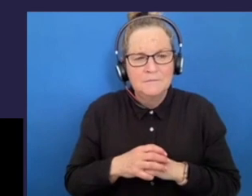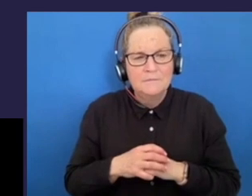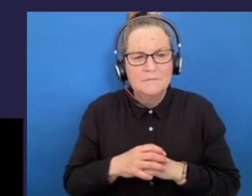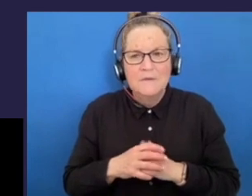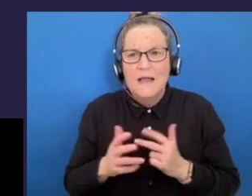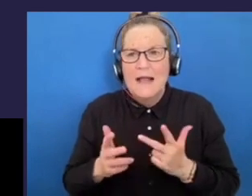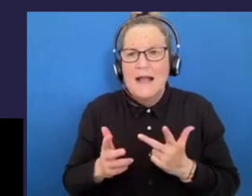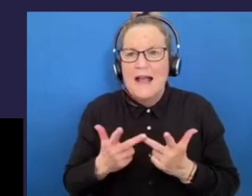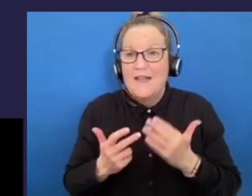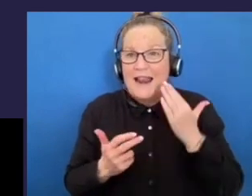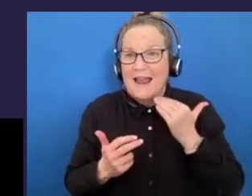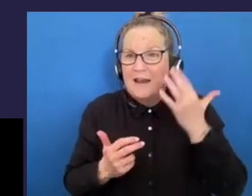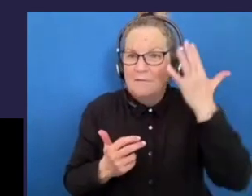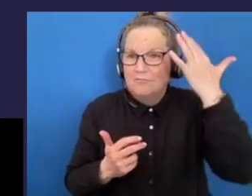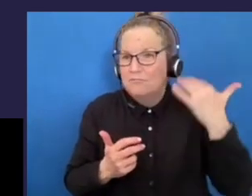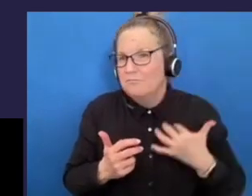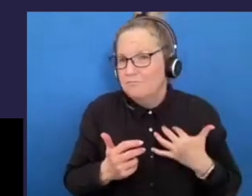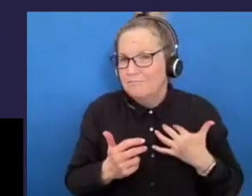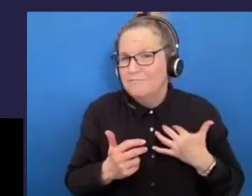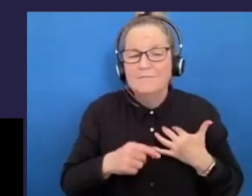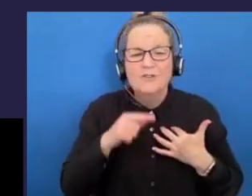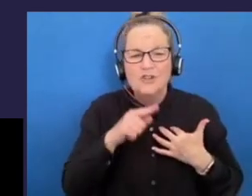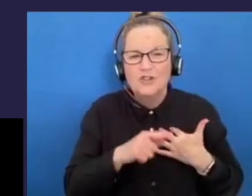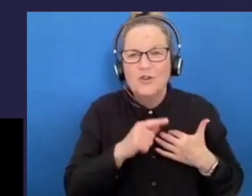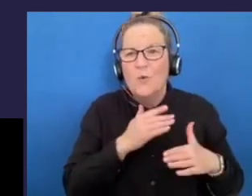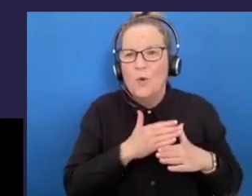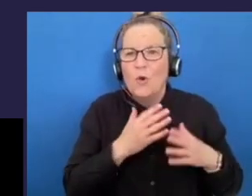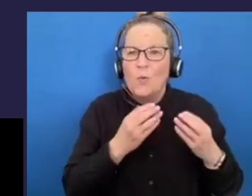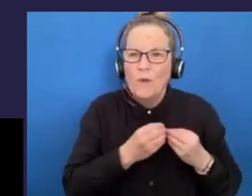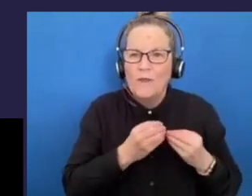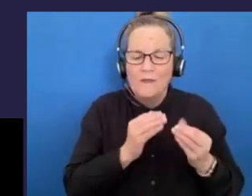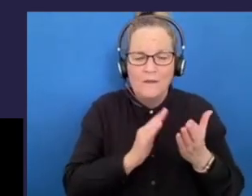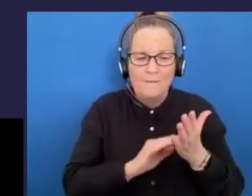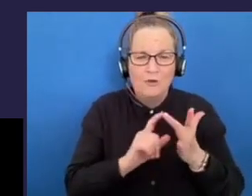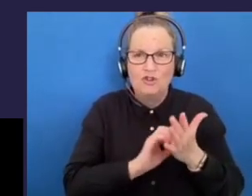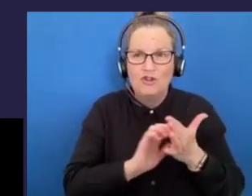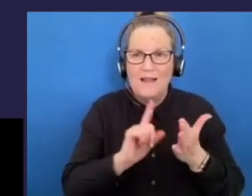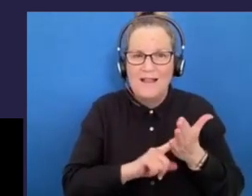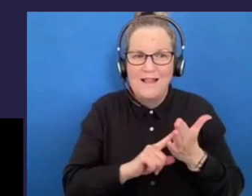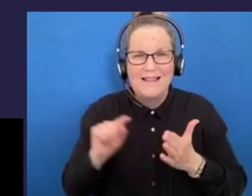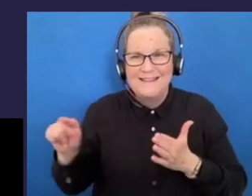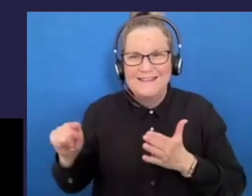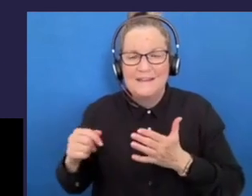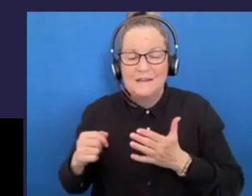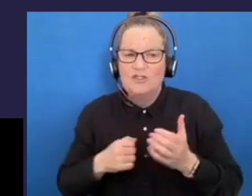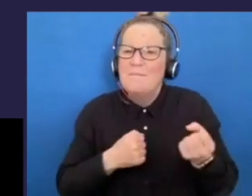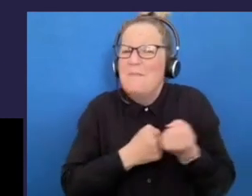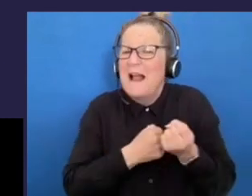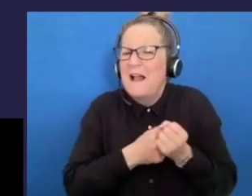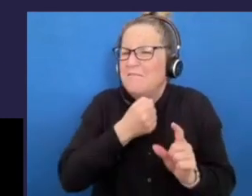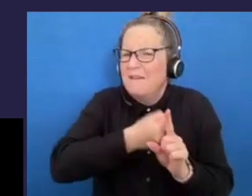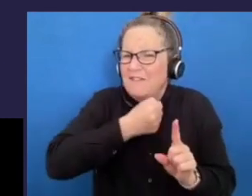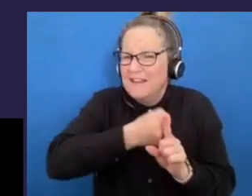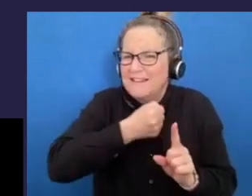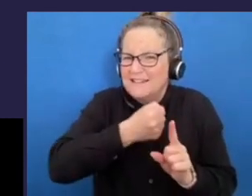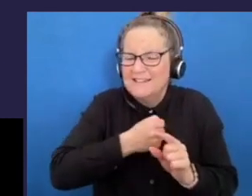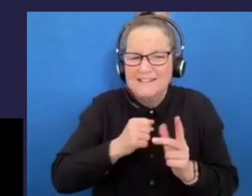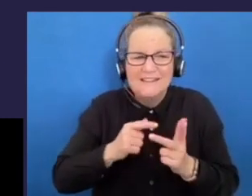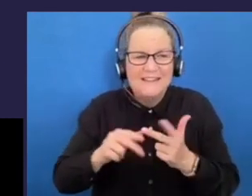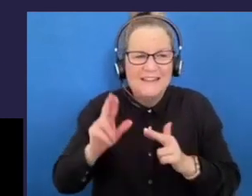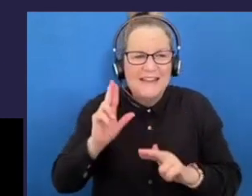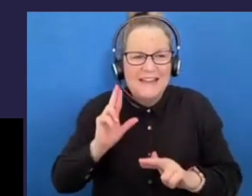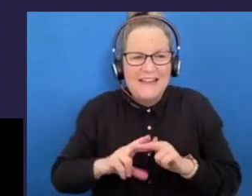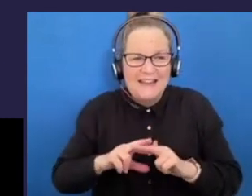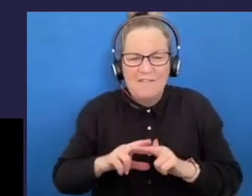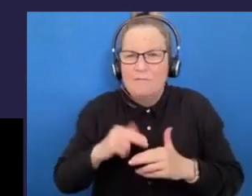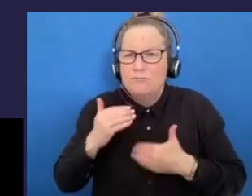a coworker, Tina, a coworker of Michelle's, who kind of acts as backup, if you will, when things are going